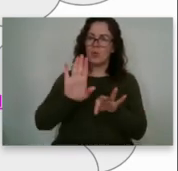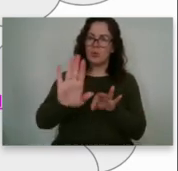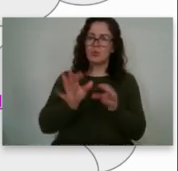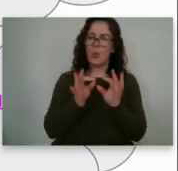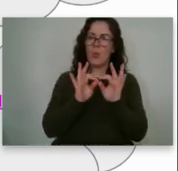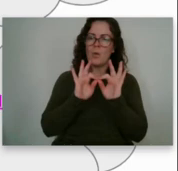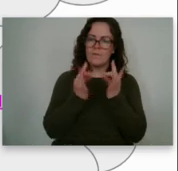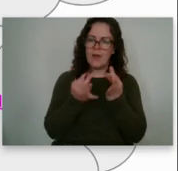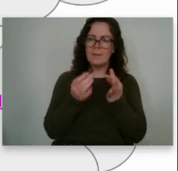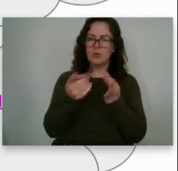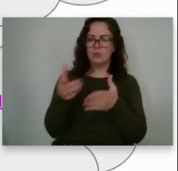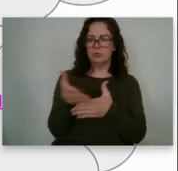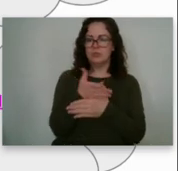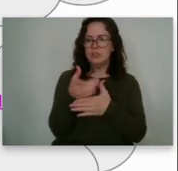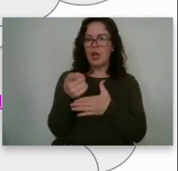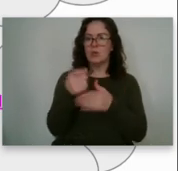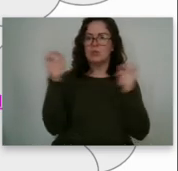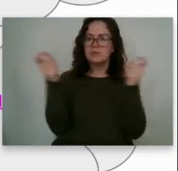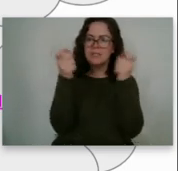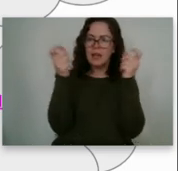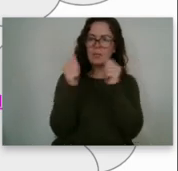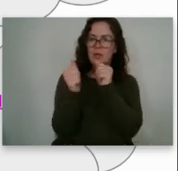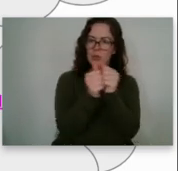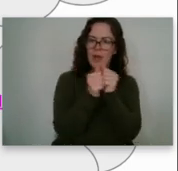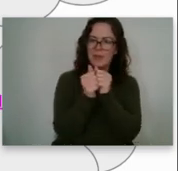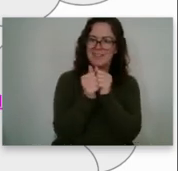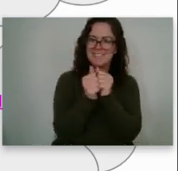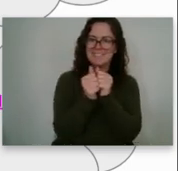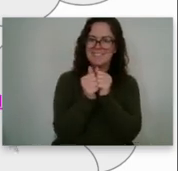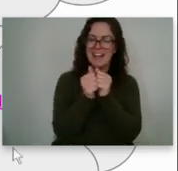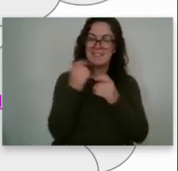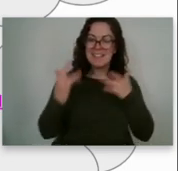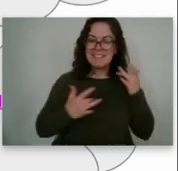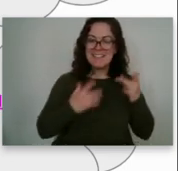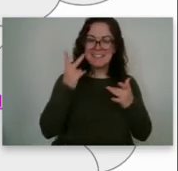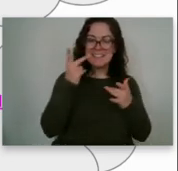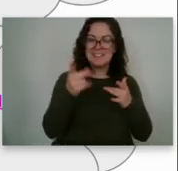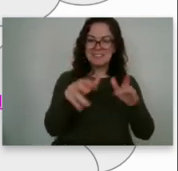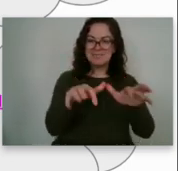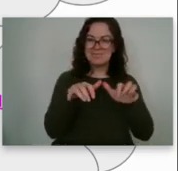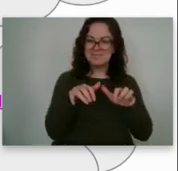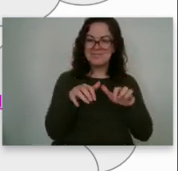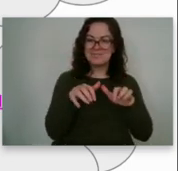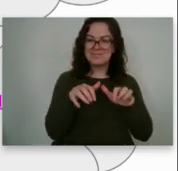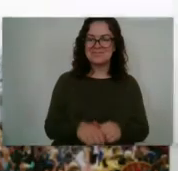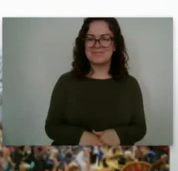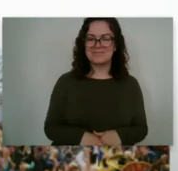celebrate together? I'm looking forward to see what you guys all have to say.